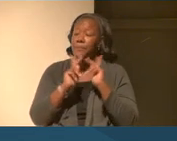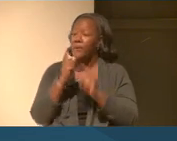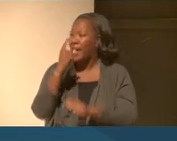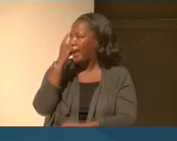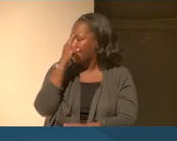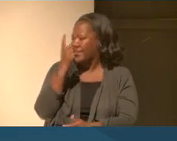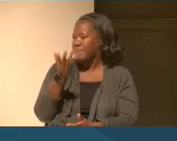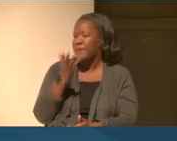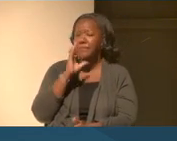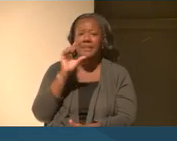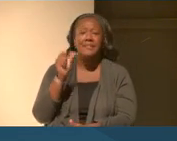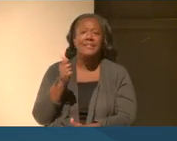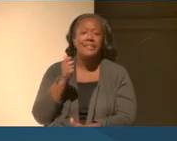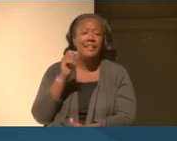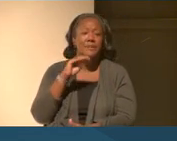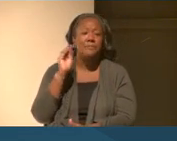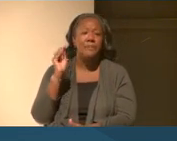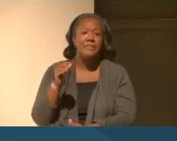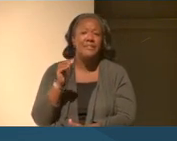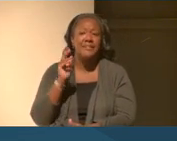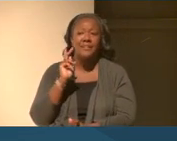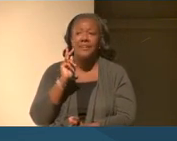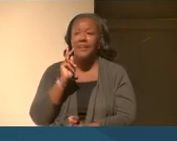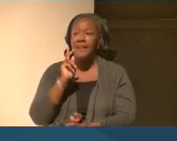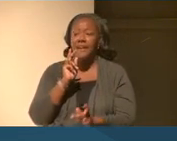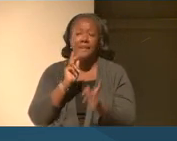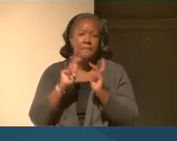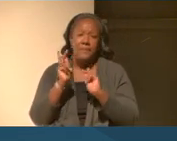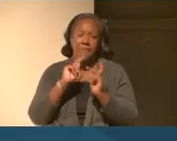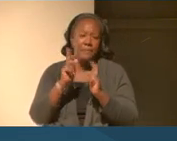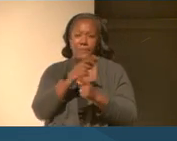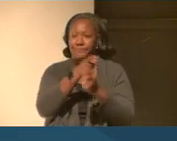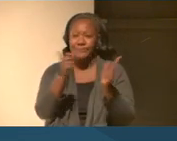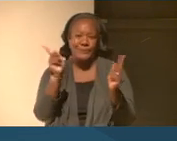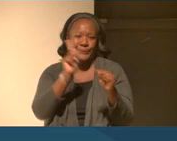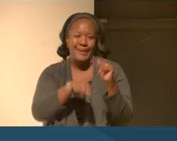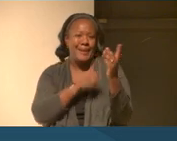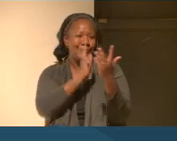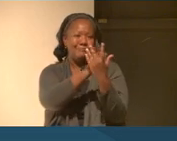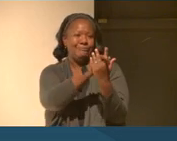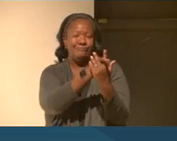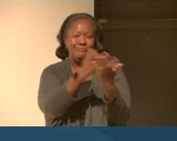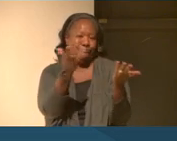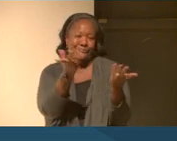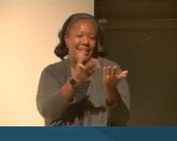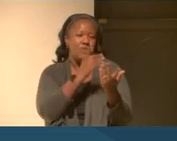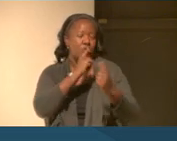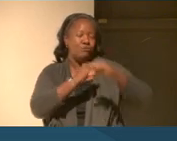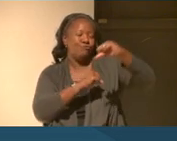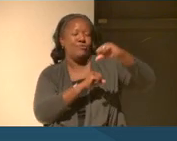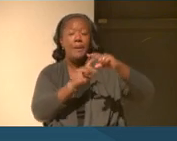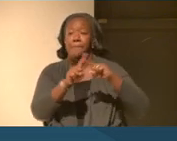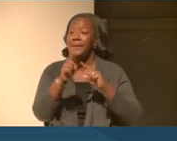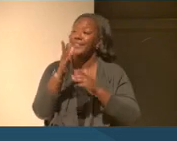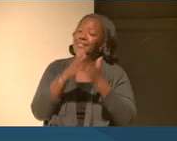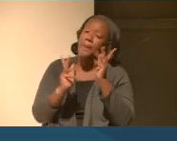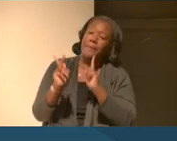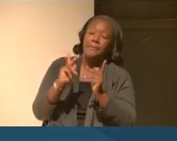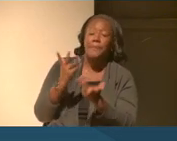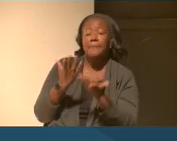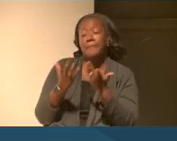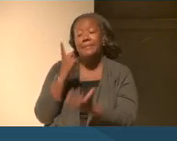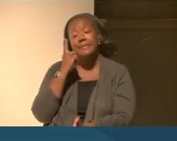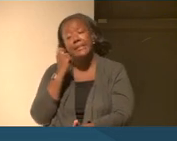probably 10% in the United States, the population you just can't reach. But most people are now sort of they might be skeptical, they might